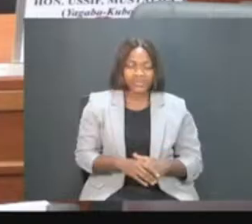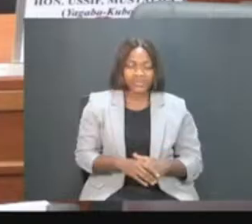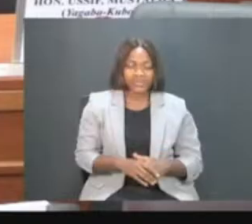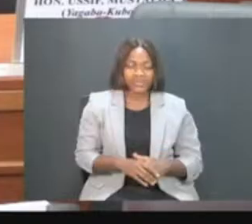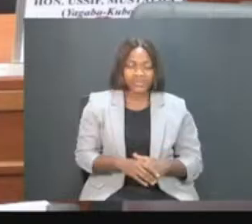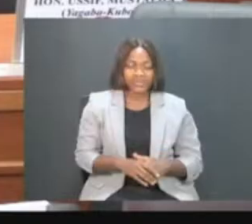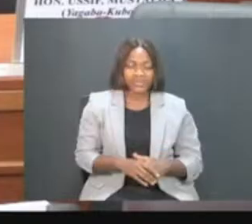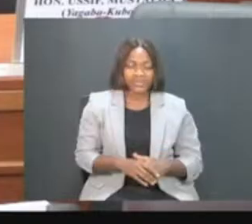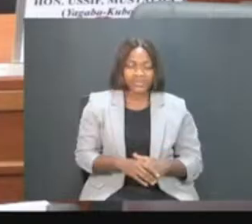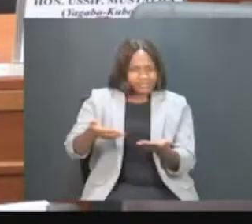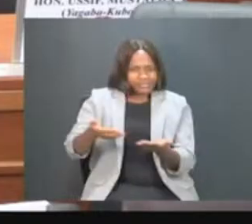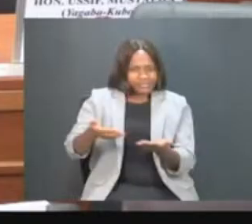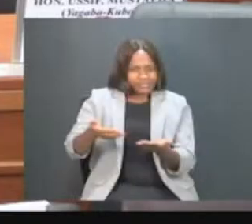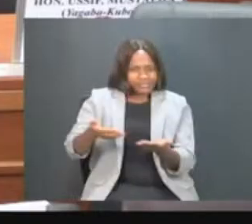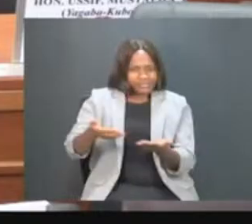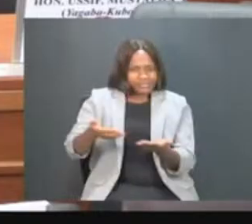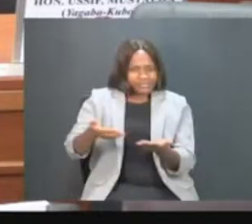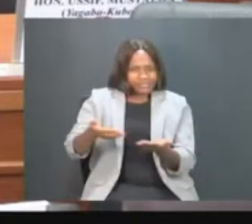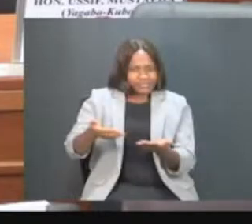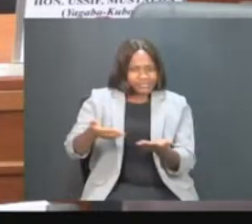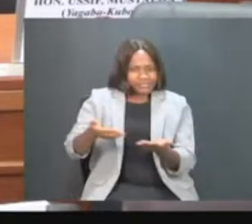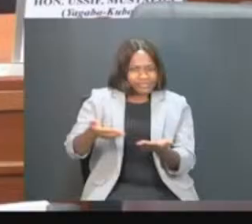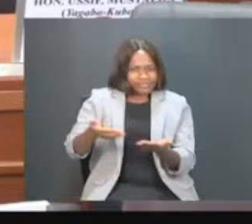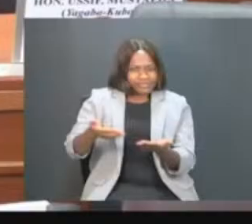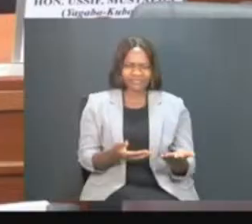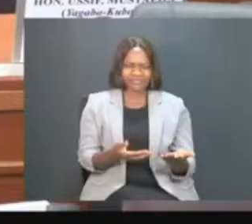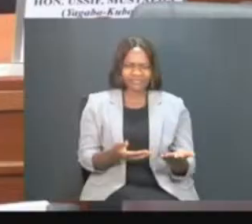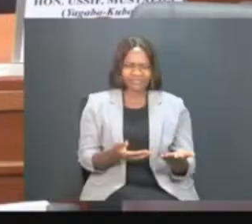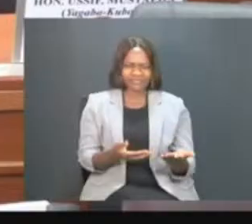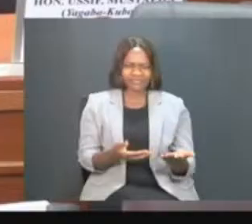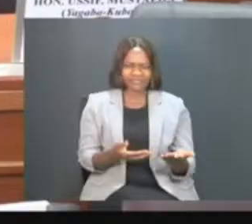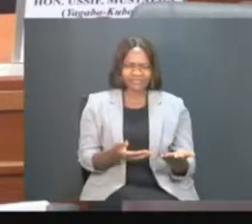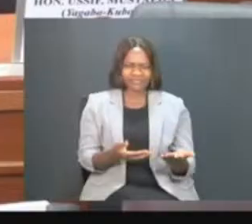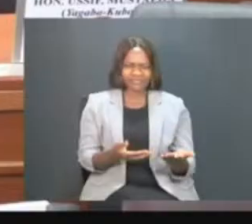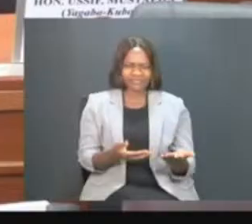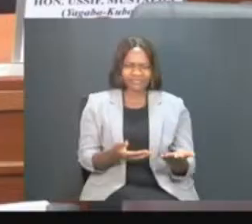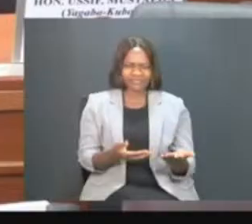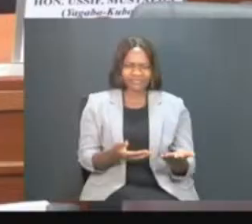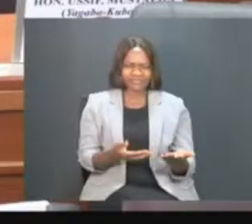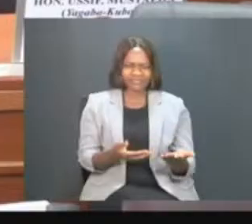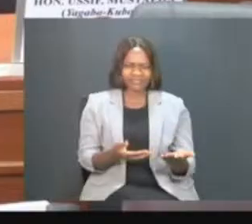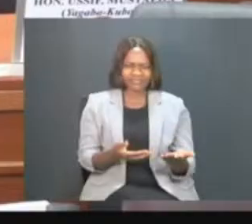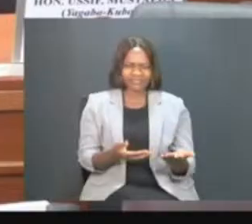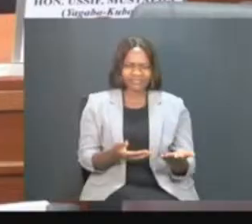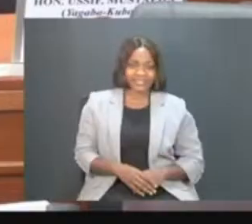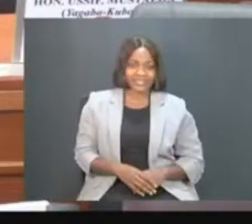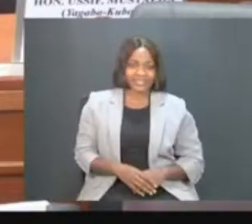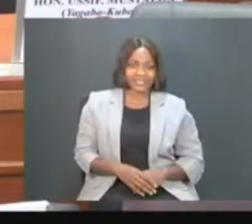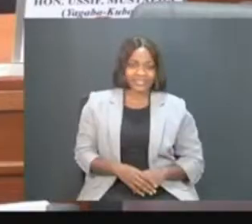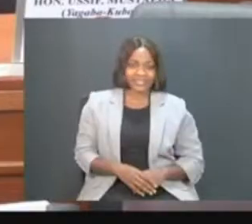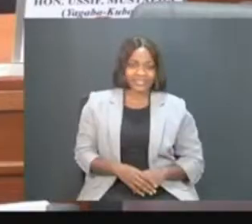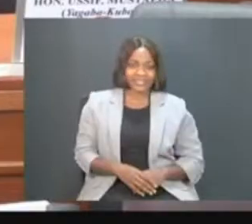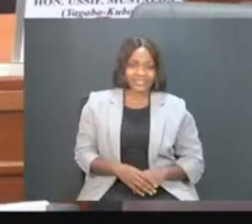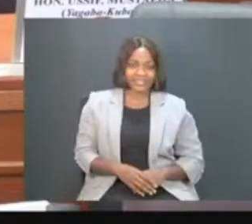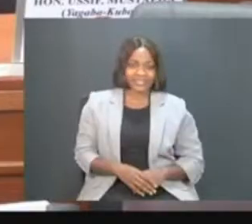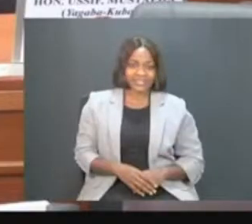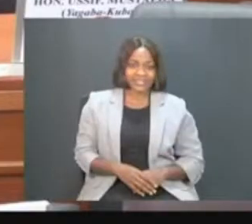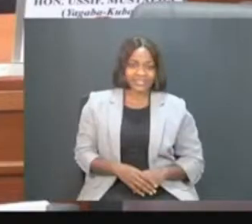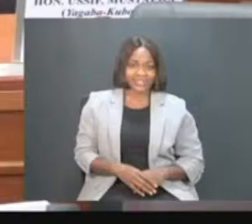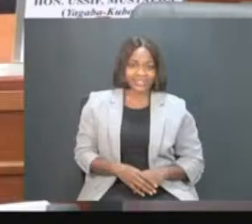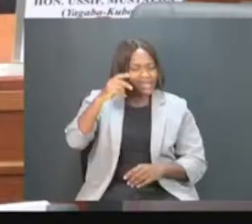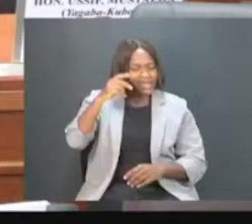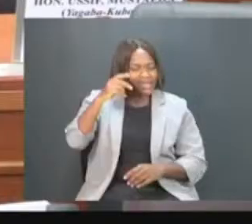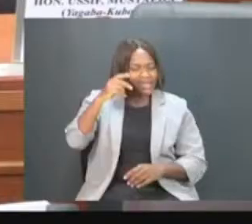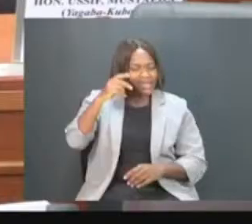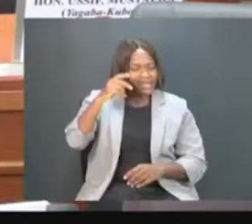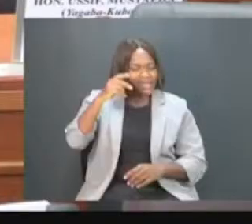with the greatest of respect, is totally unnecessary if the purpose is to enable